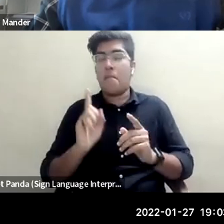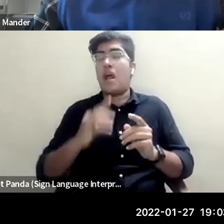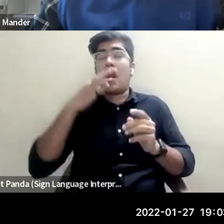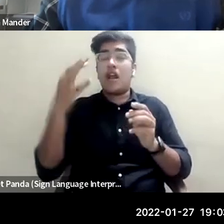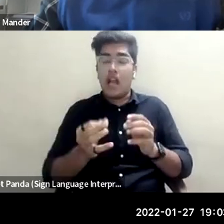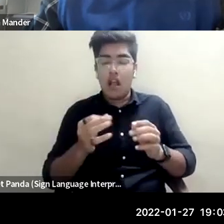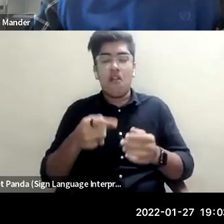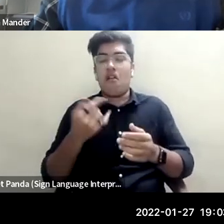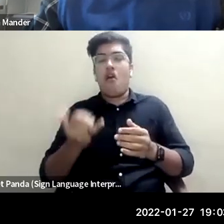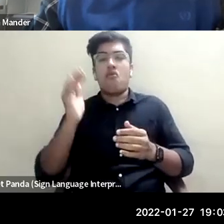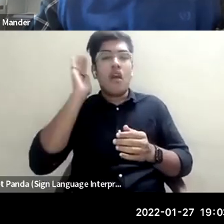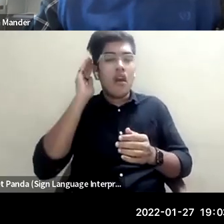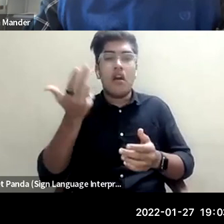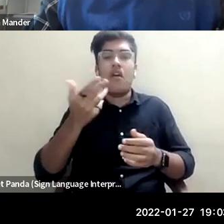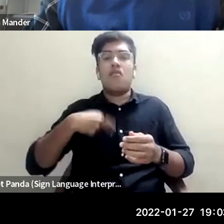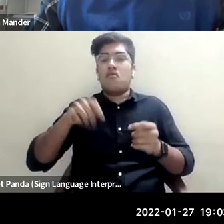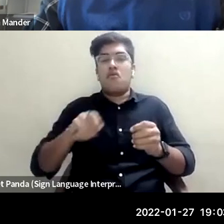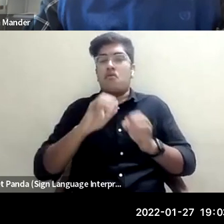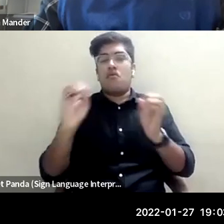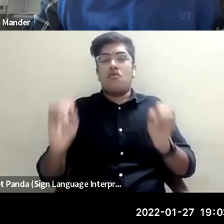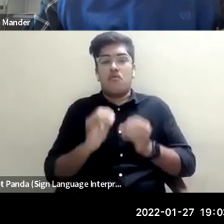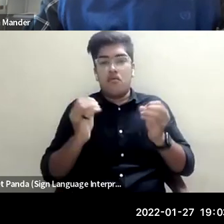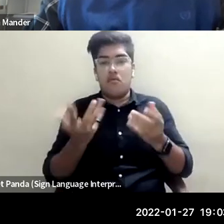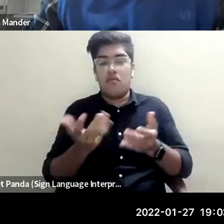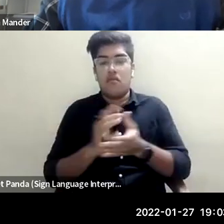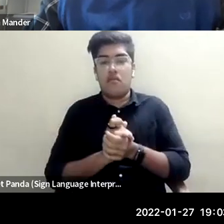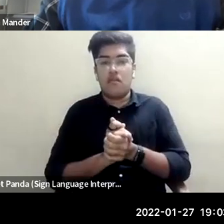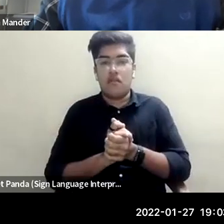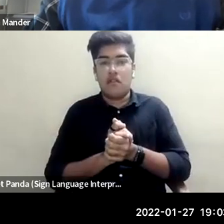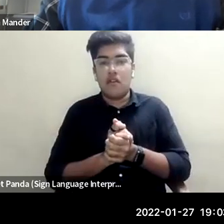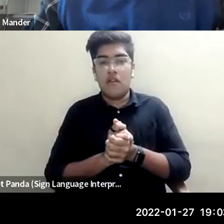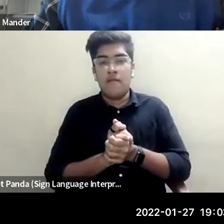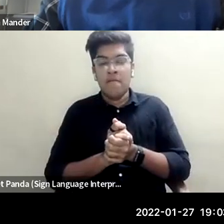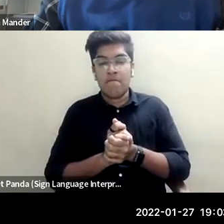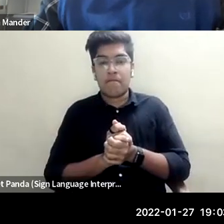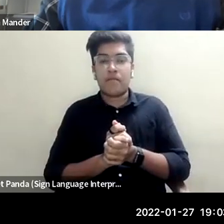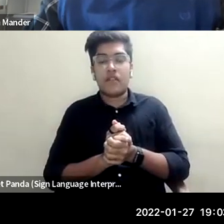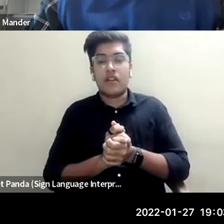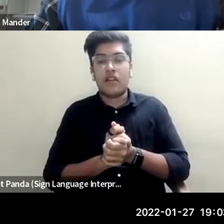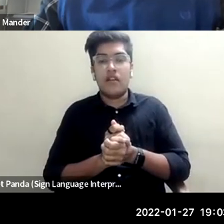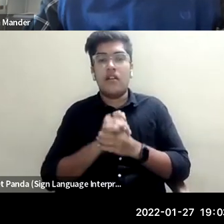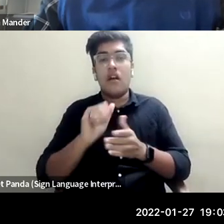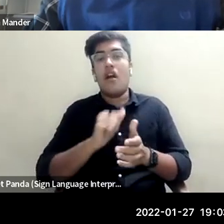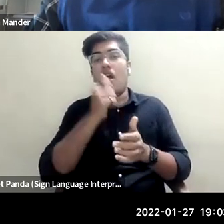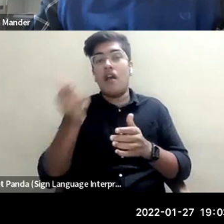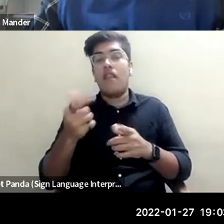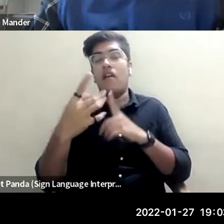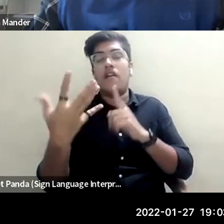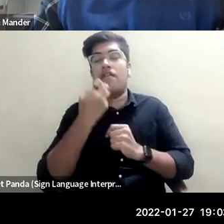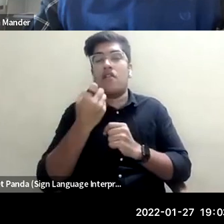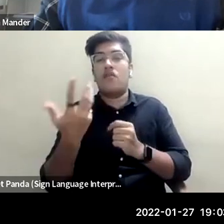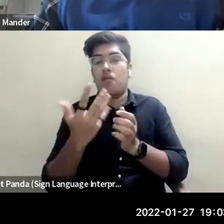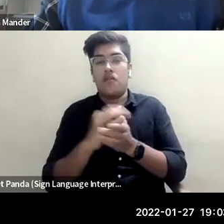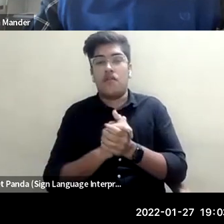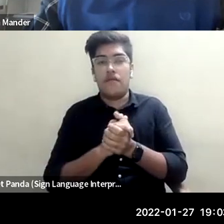matters that are pending before constitution benches, there's not a single active bench listening to them. The other thing that we found is that some of